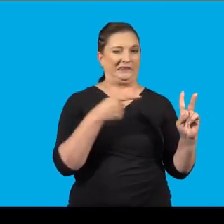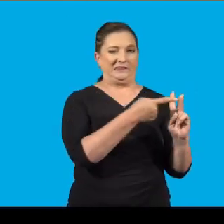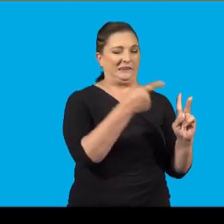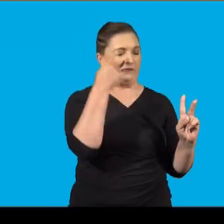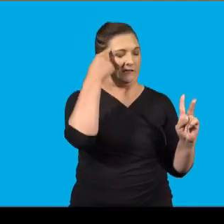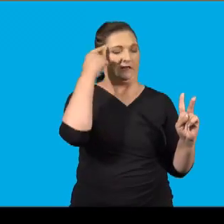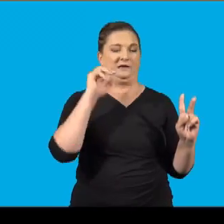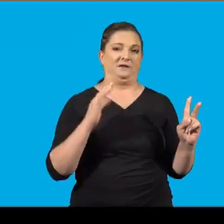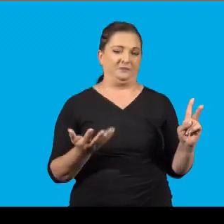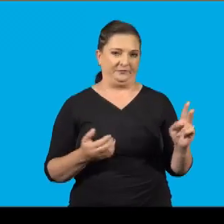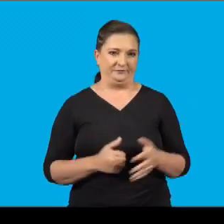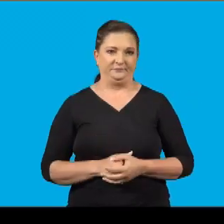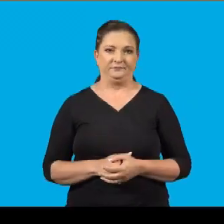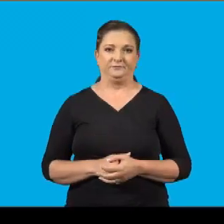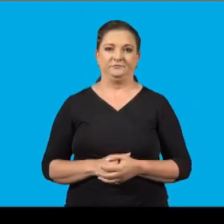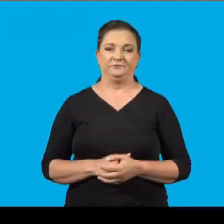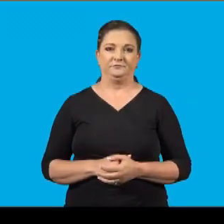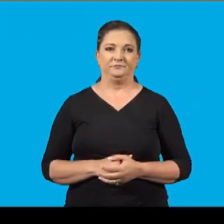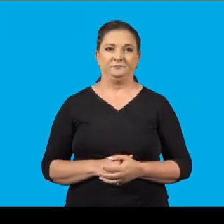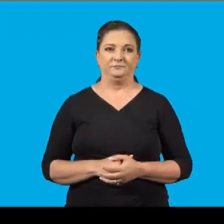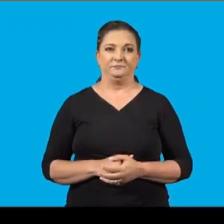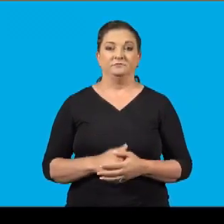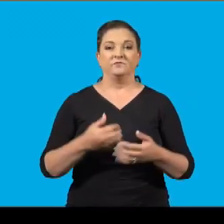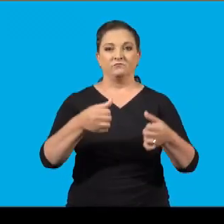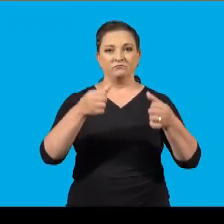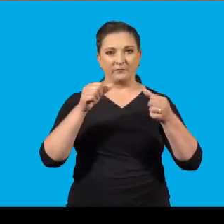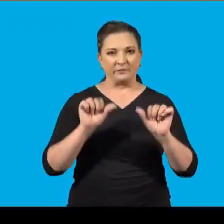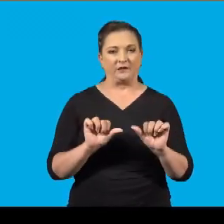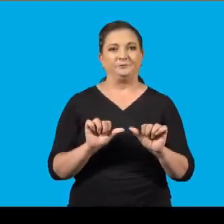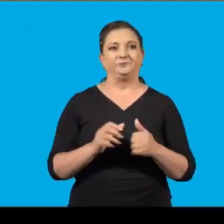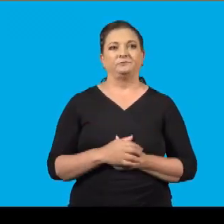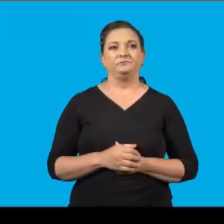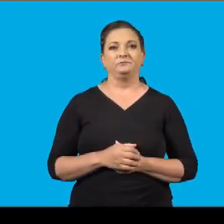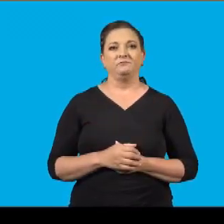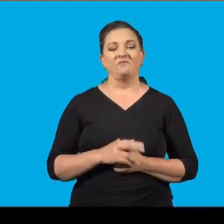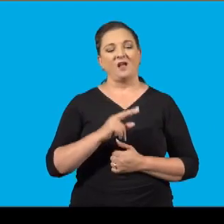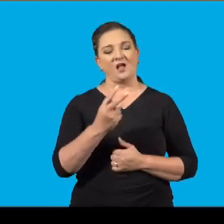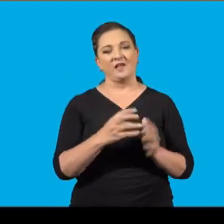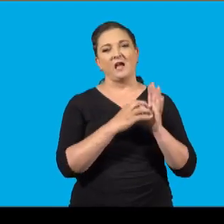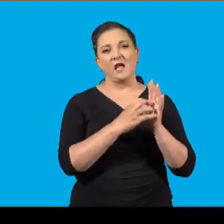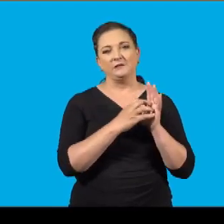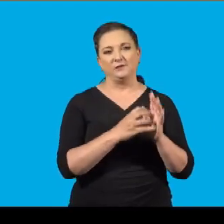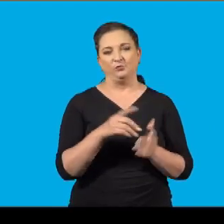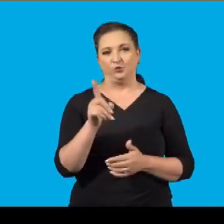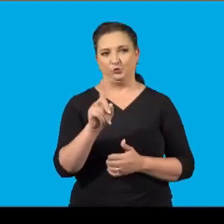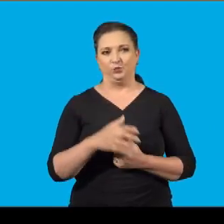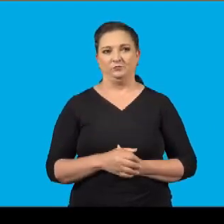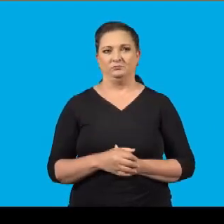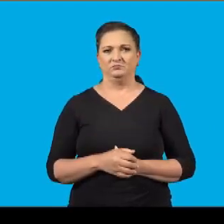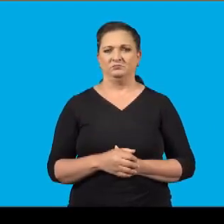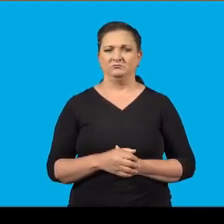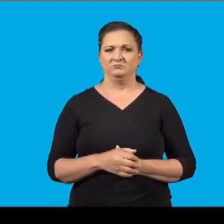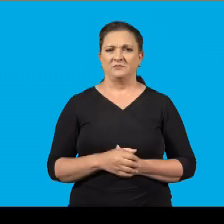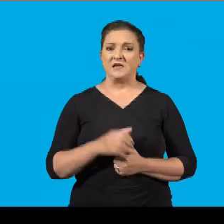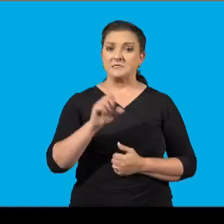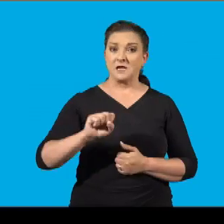thinking. Okay, now let's look at another example. Why do you think